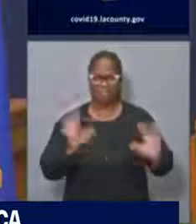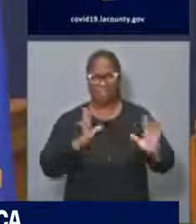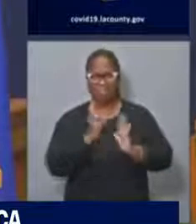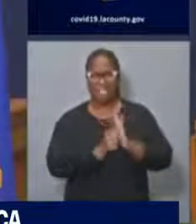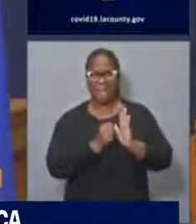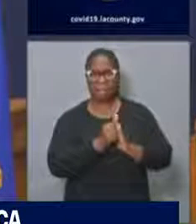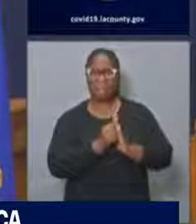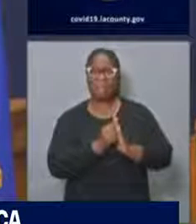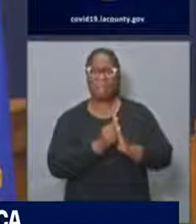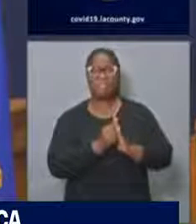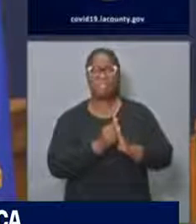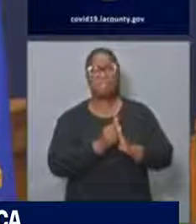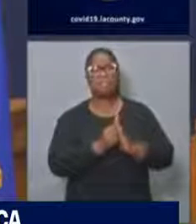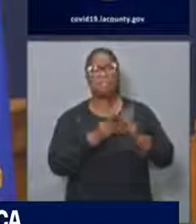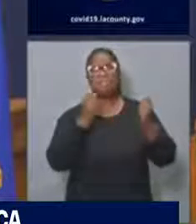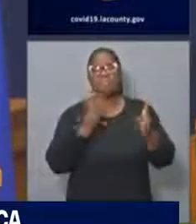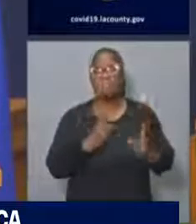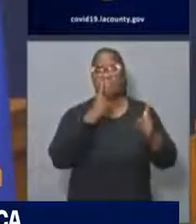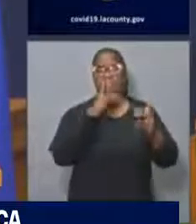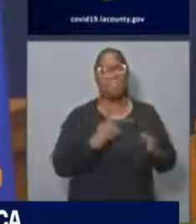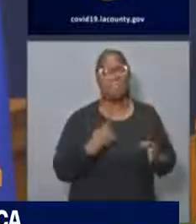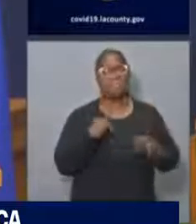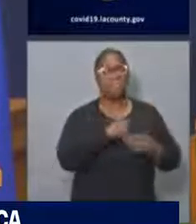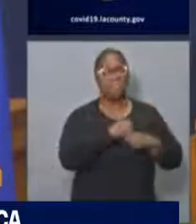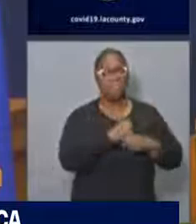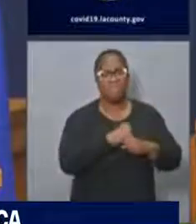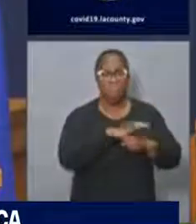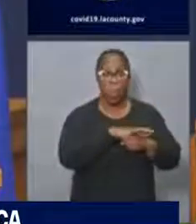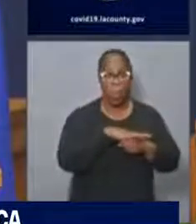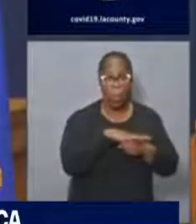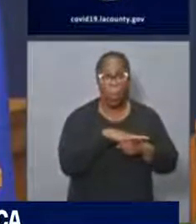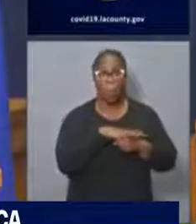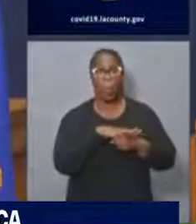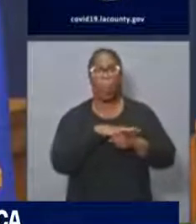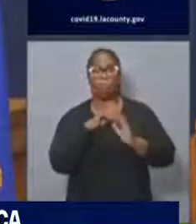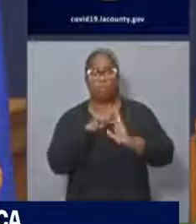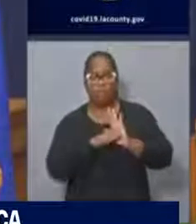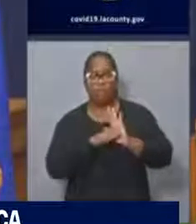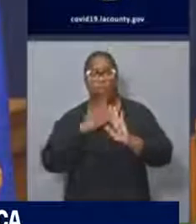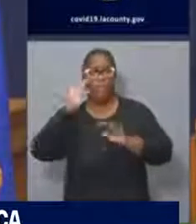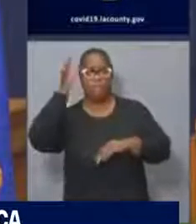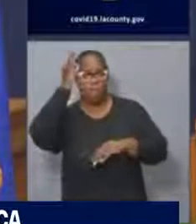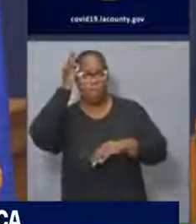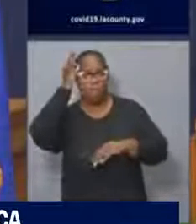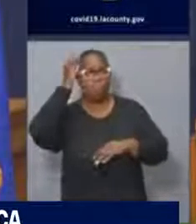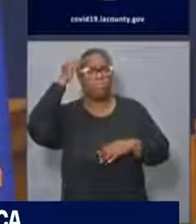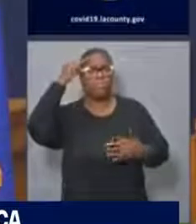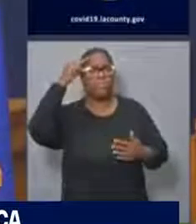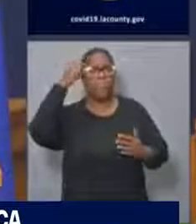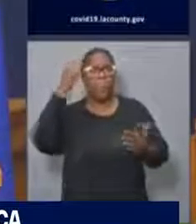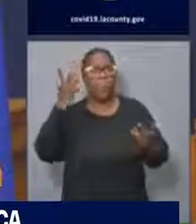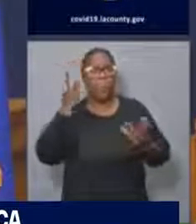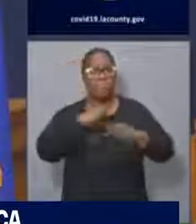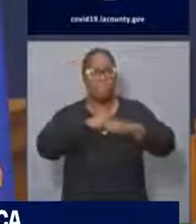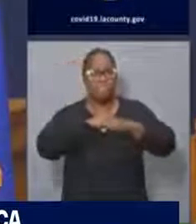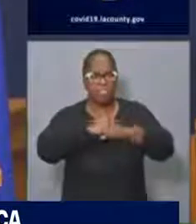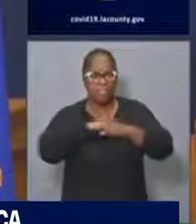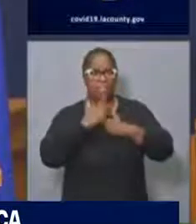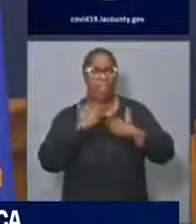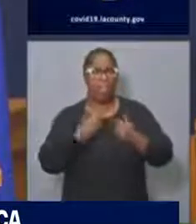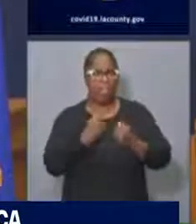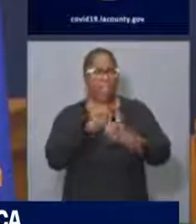decisions that are being made at all levels of government are made to protect the health and safety of everyone who lives in LA